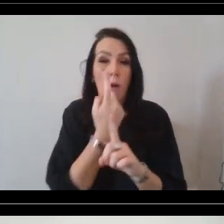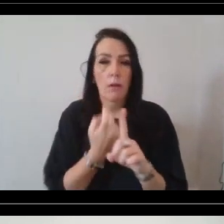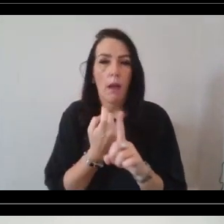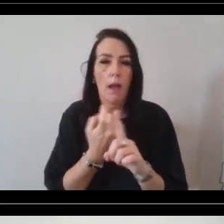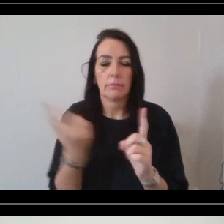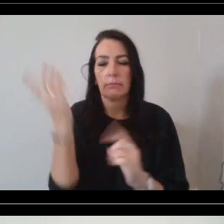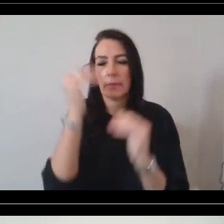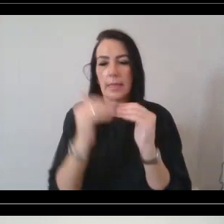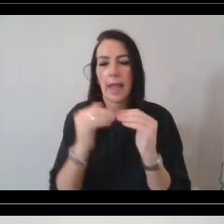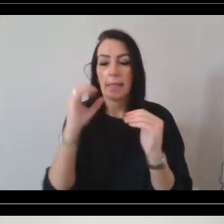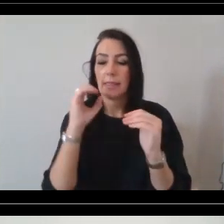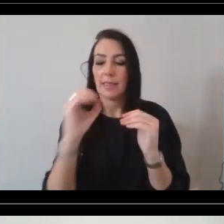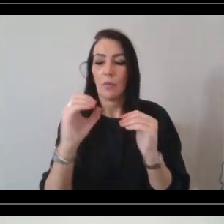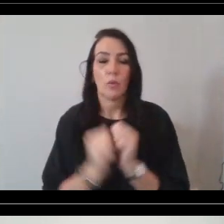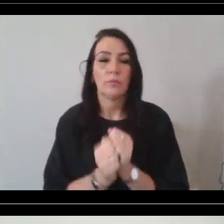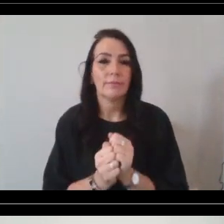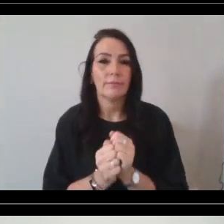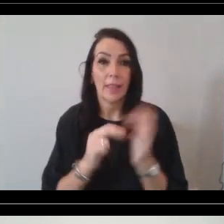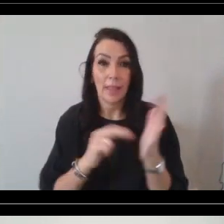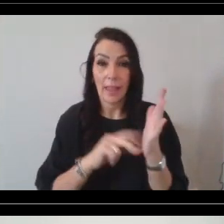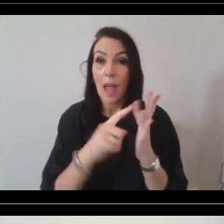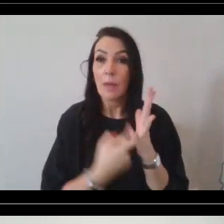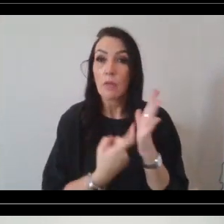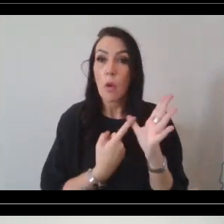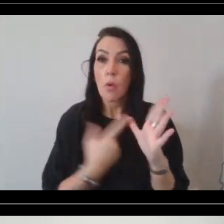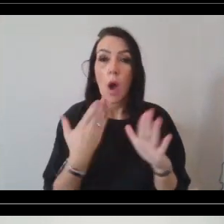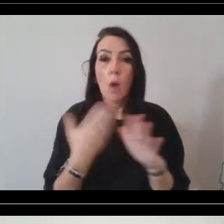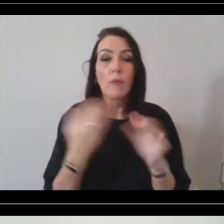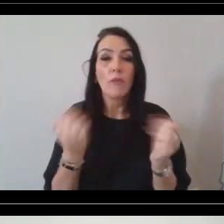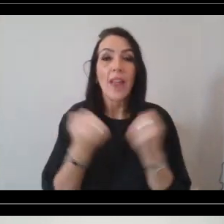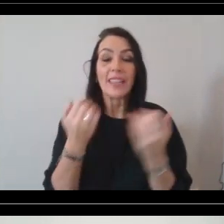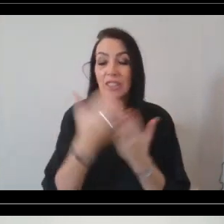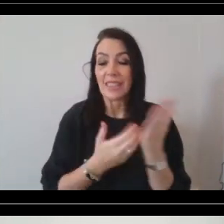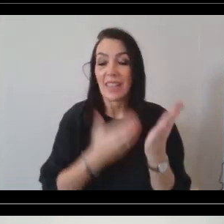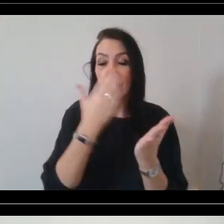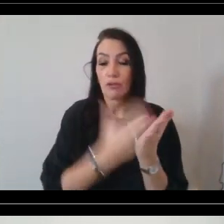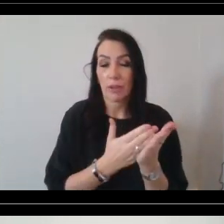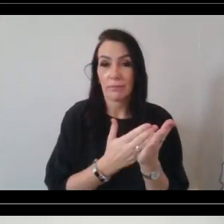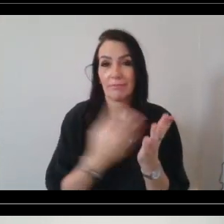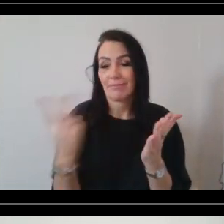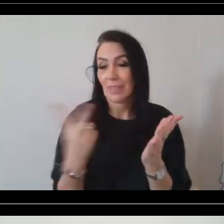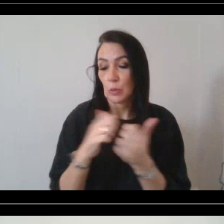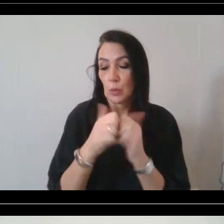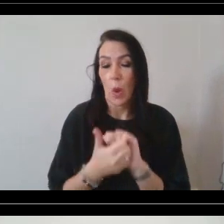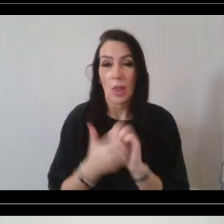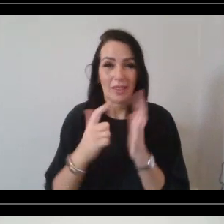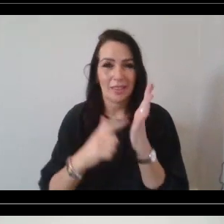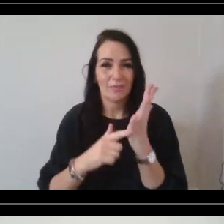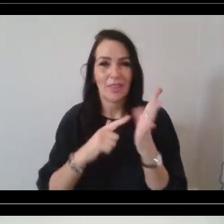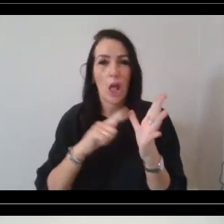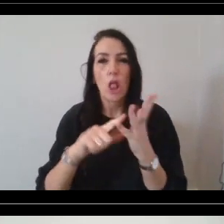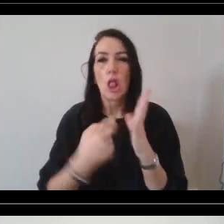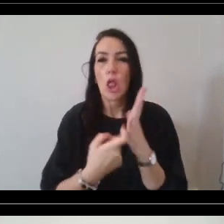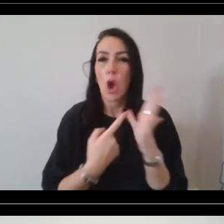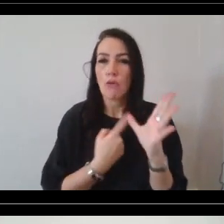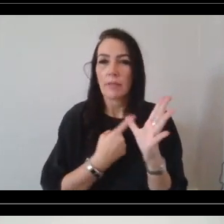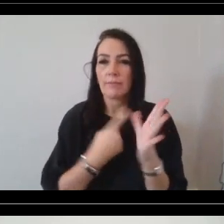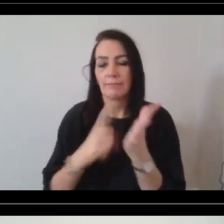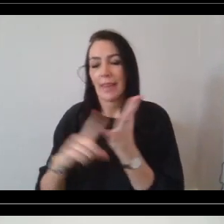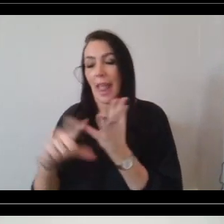is Nora, and I work for Energy Saving Trust, along with my colleagues Laura and Lucy, whom you'll be meeting shortly. A